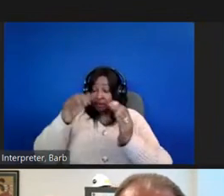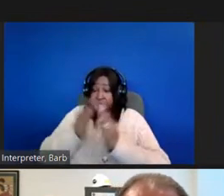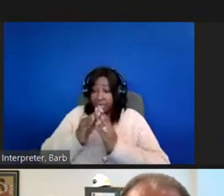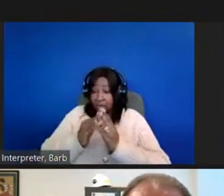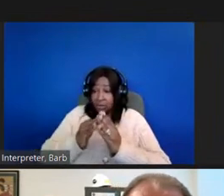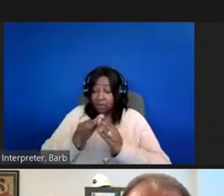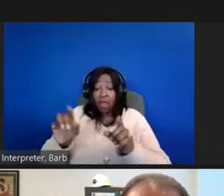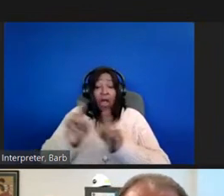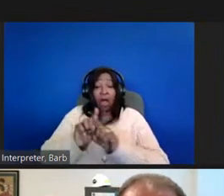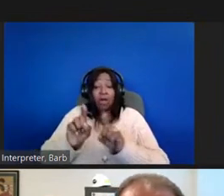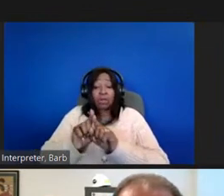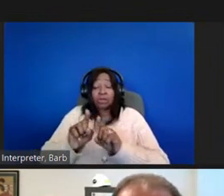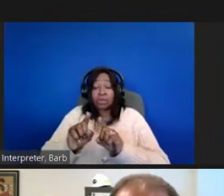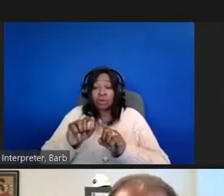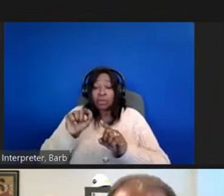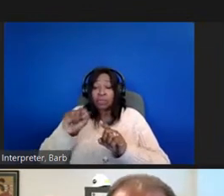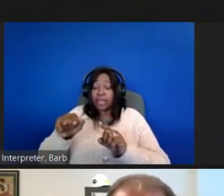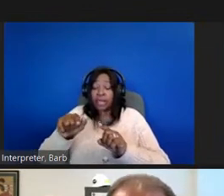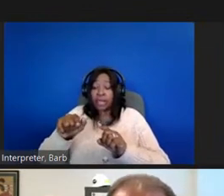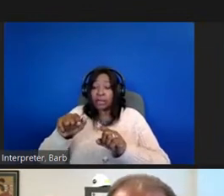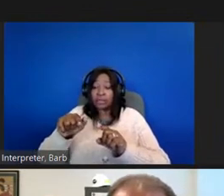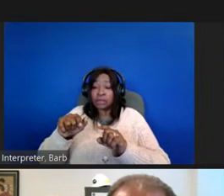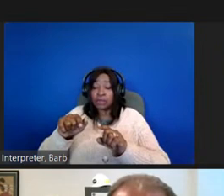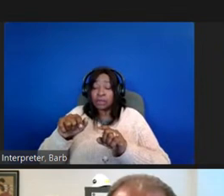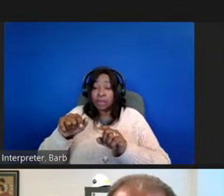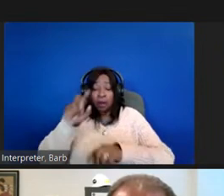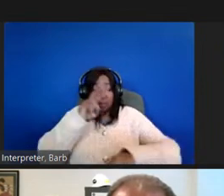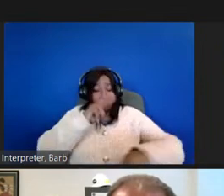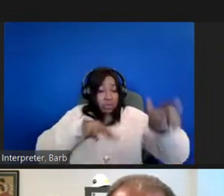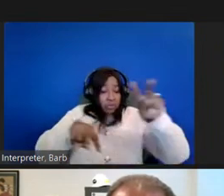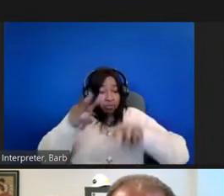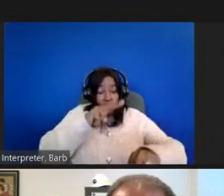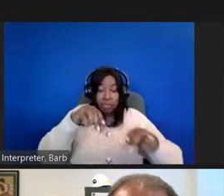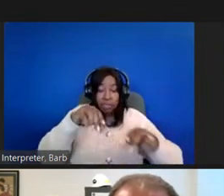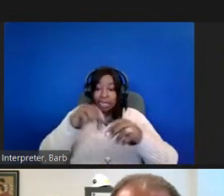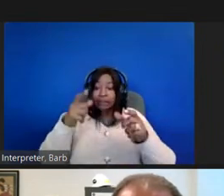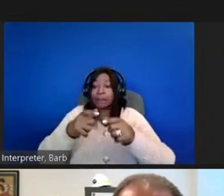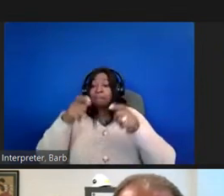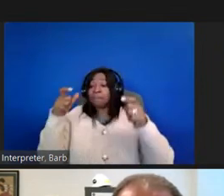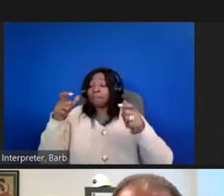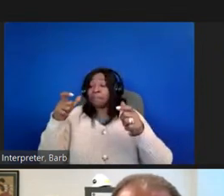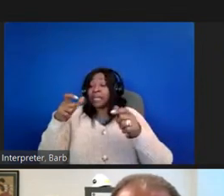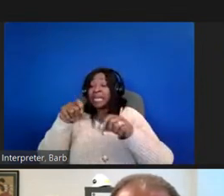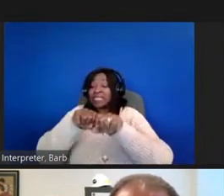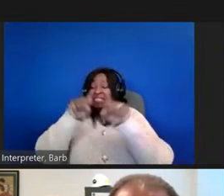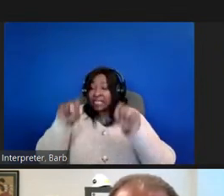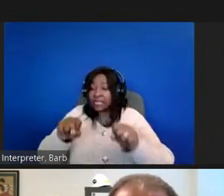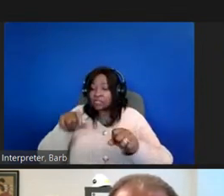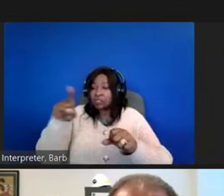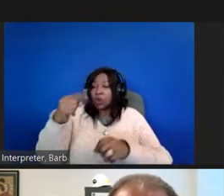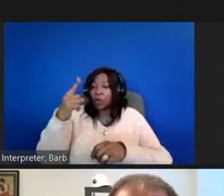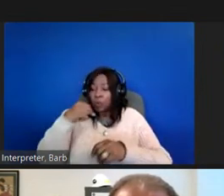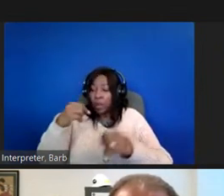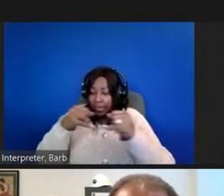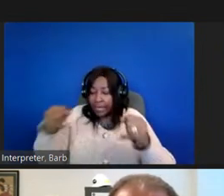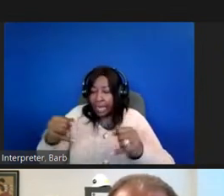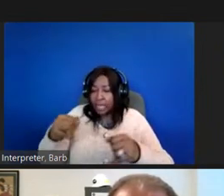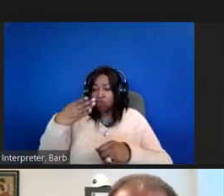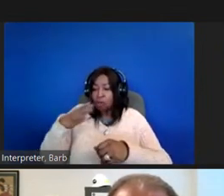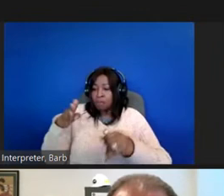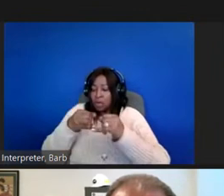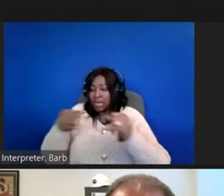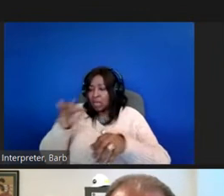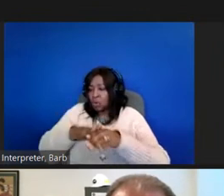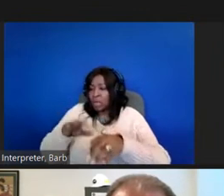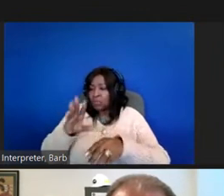or there's patrols at our bigger stations along the red line and the blue line on the west side. So it